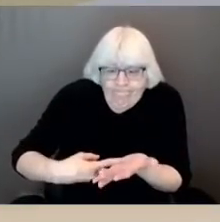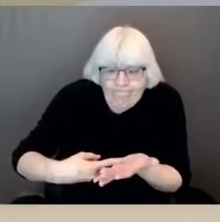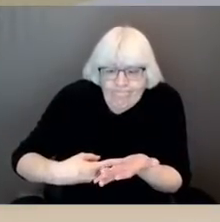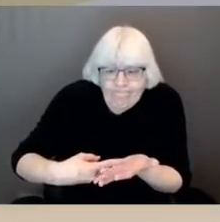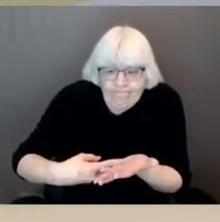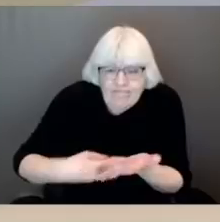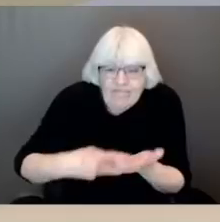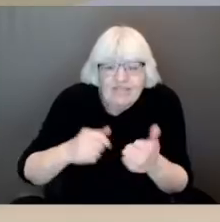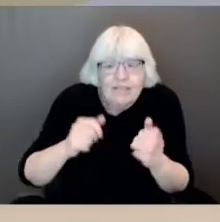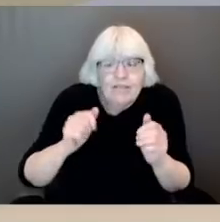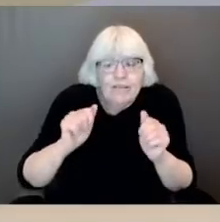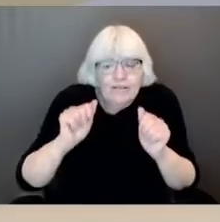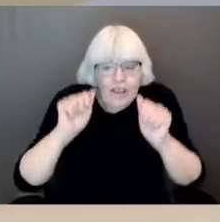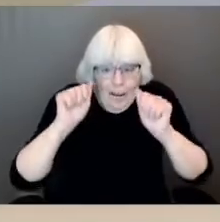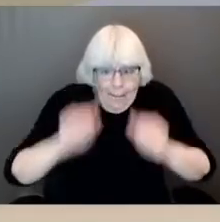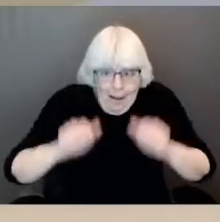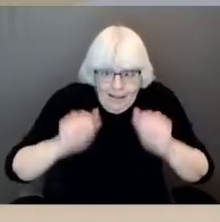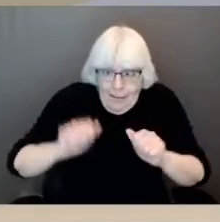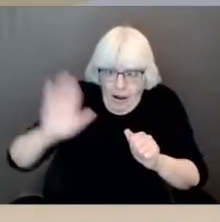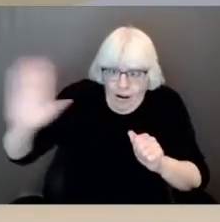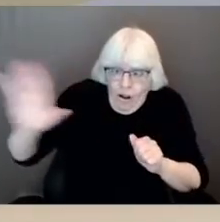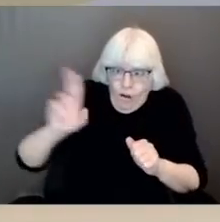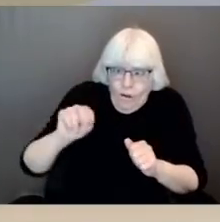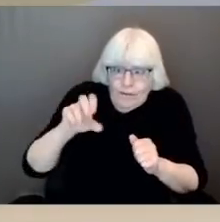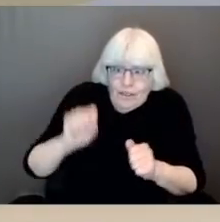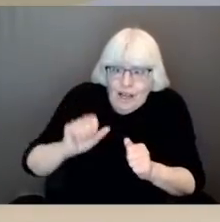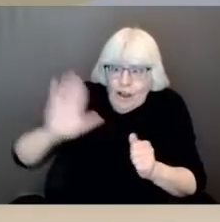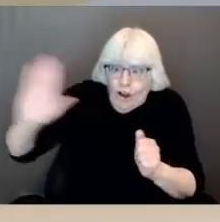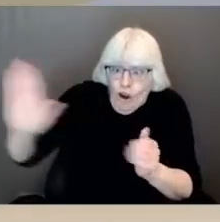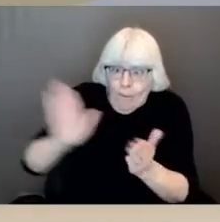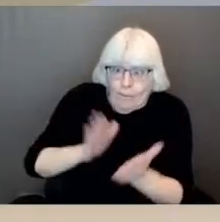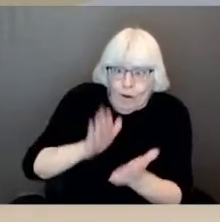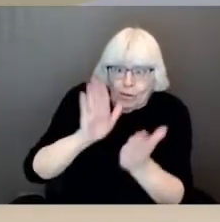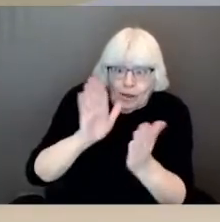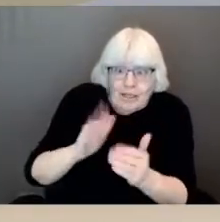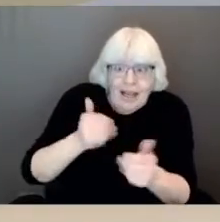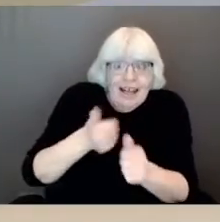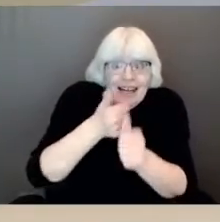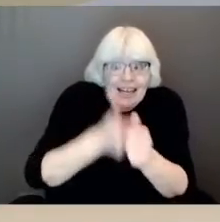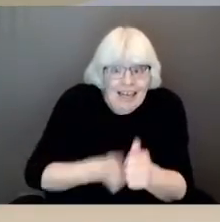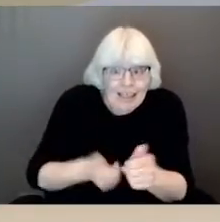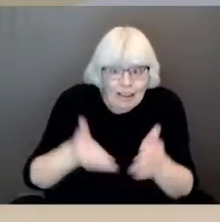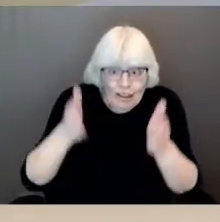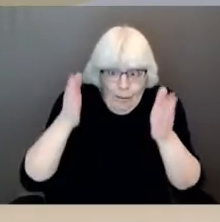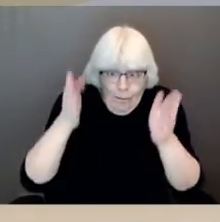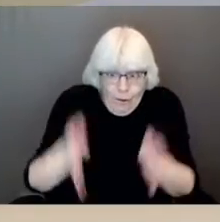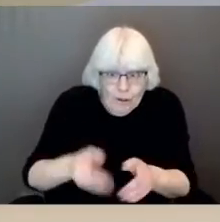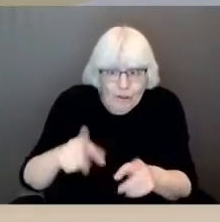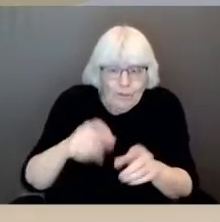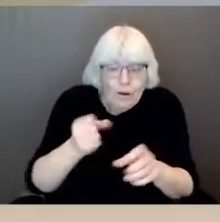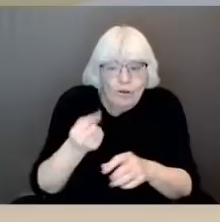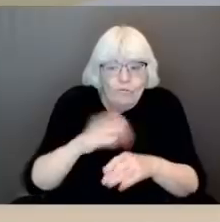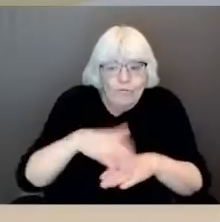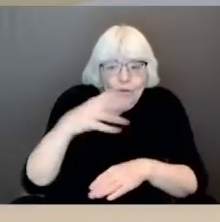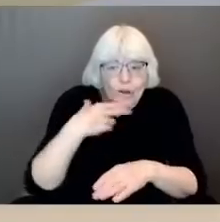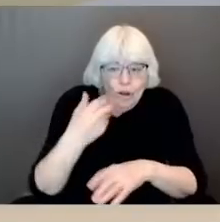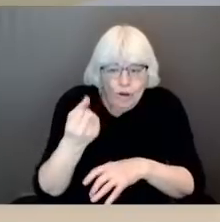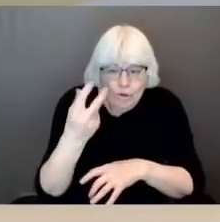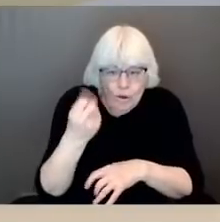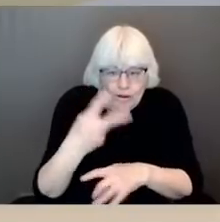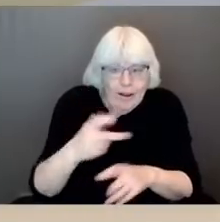where everyone in that age category must be vaccinated, and so we